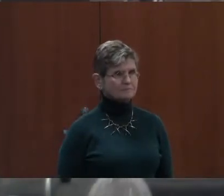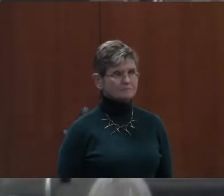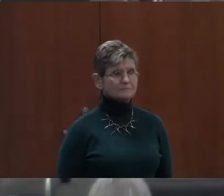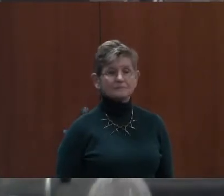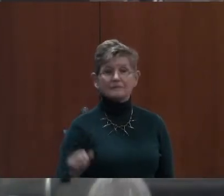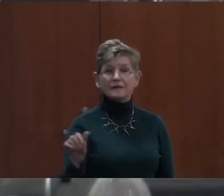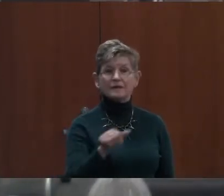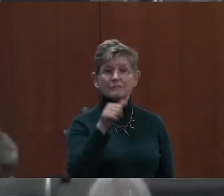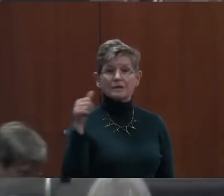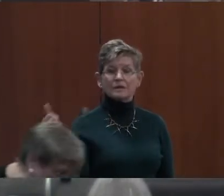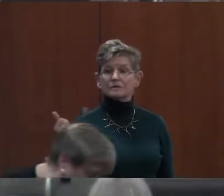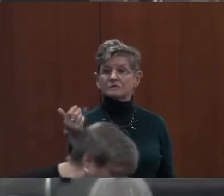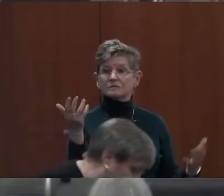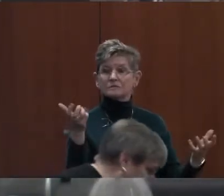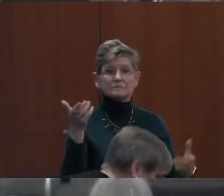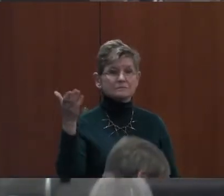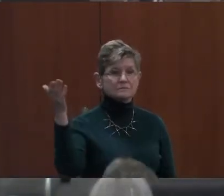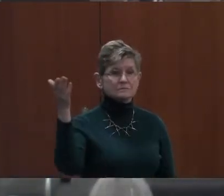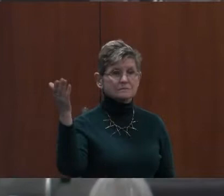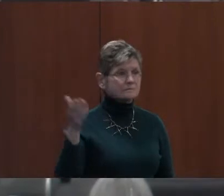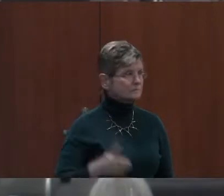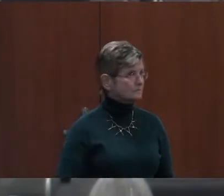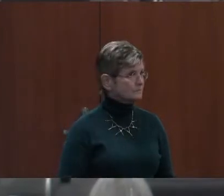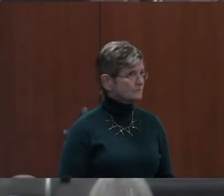Is there anyone else who wishes to speak?